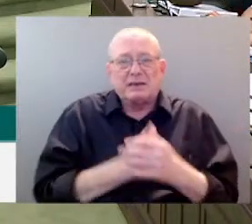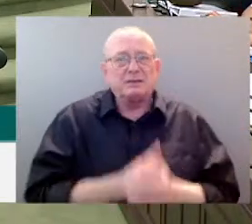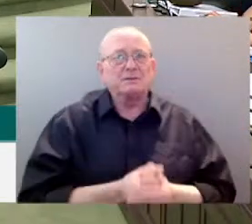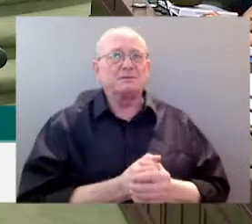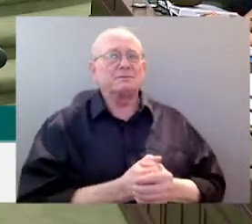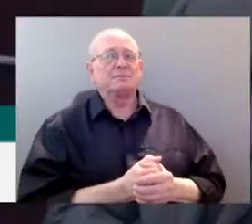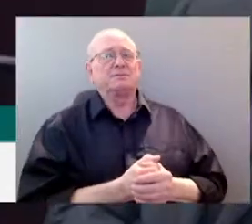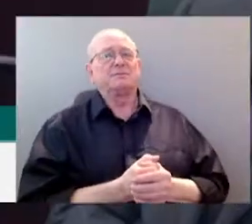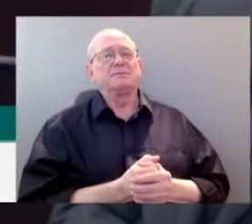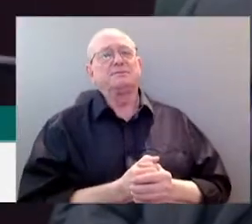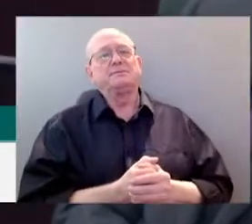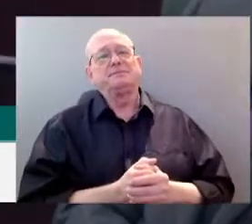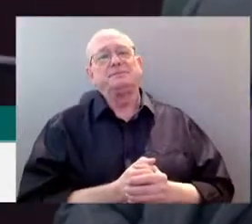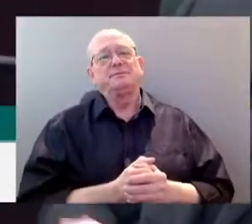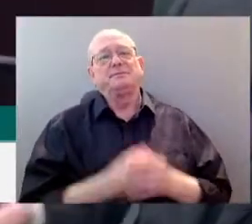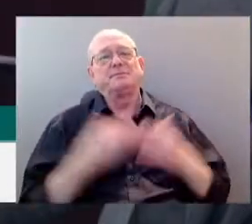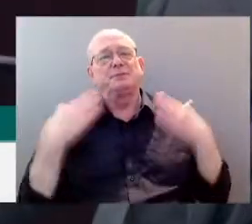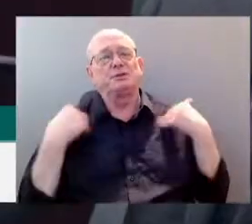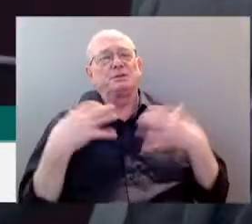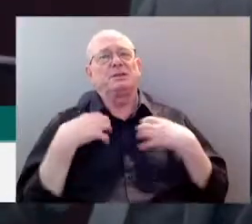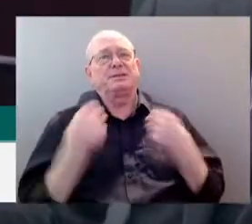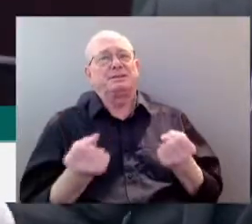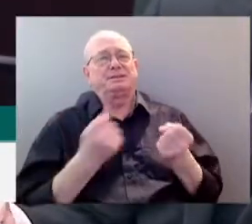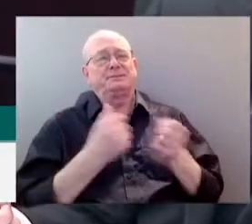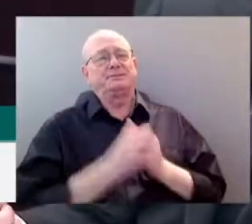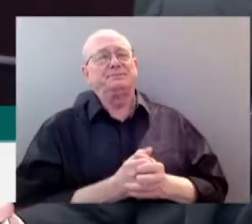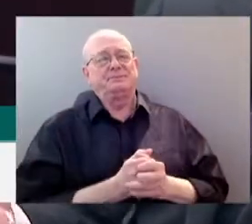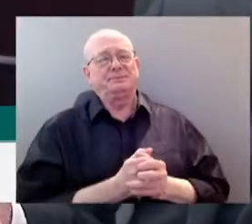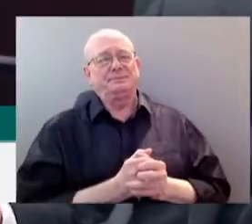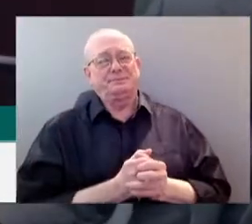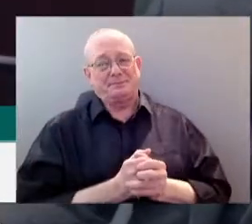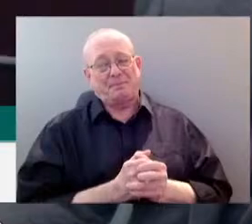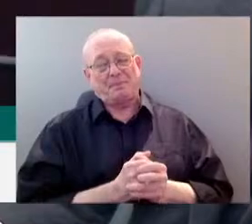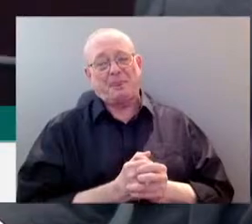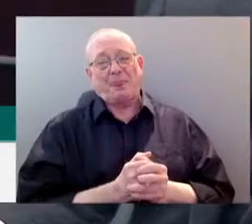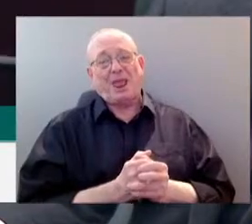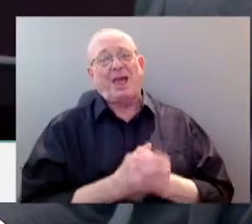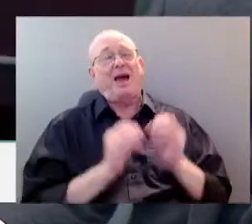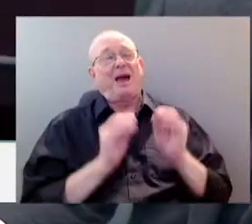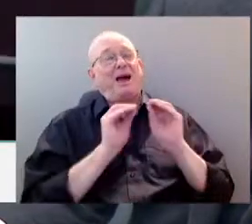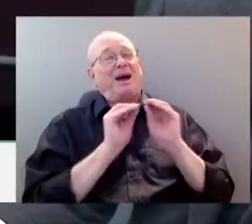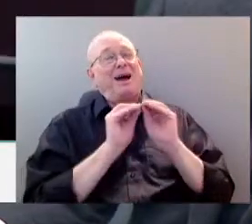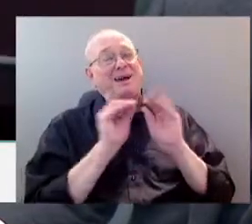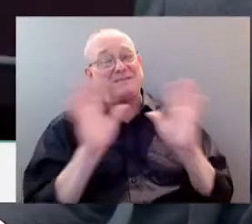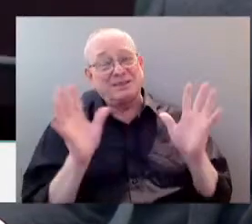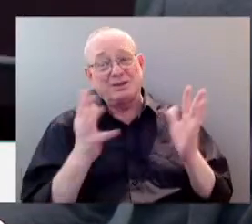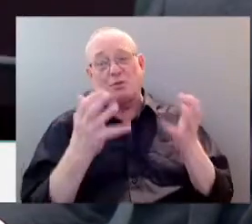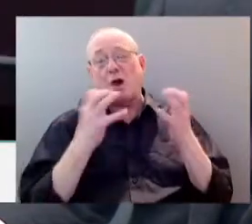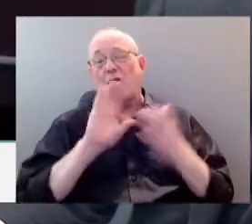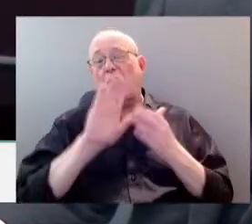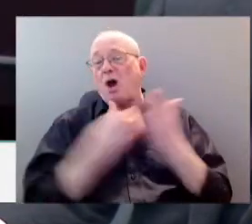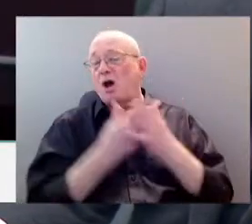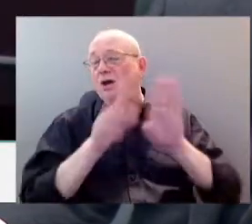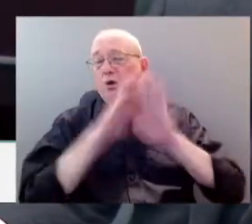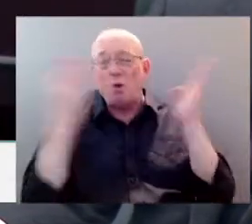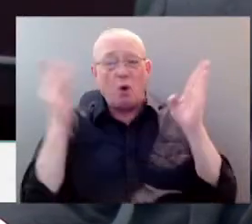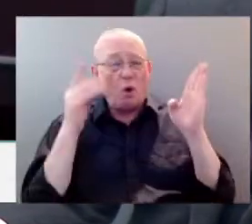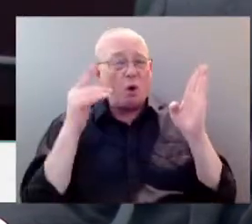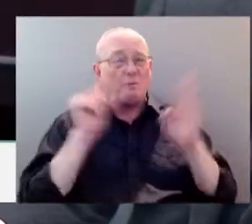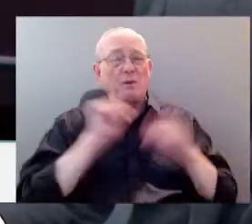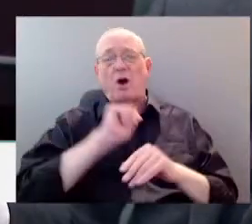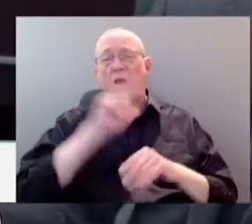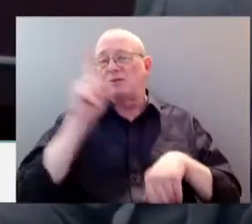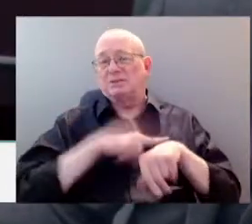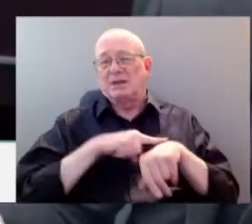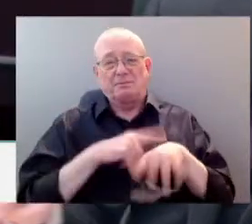has the call Mr Speaker obviously we want every Center open all the time uh what we continue to see is Staffing shortages